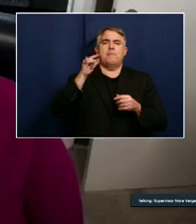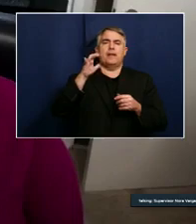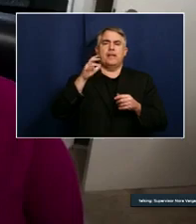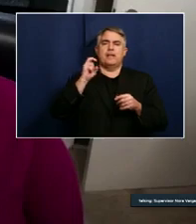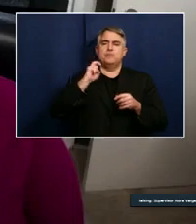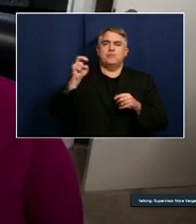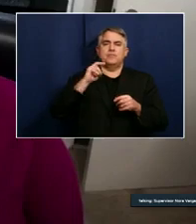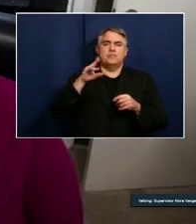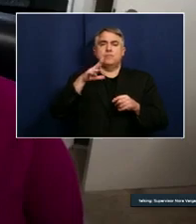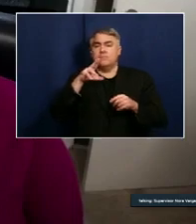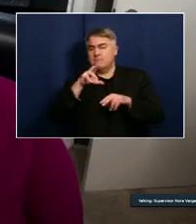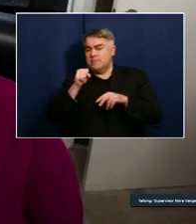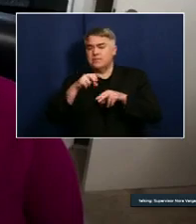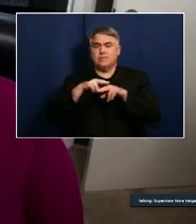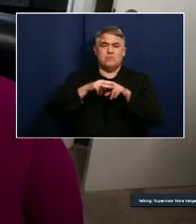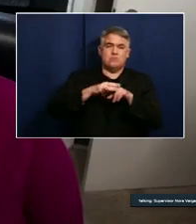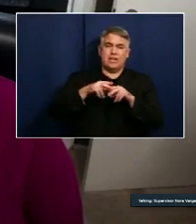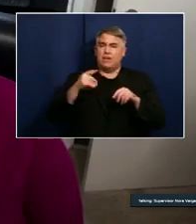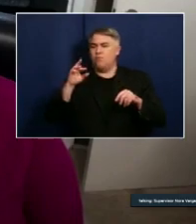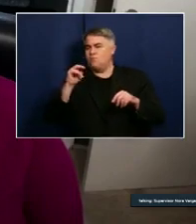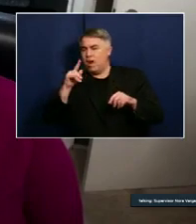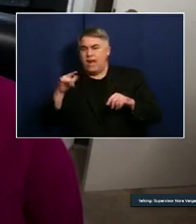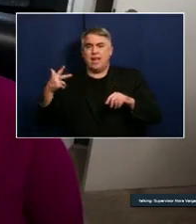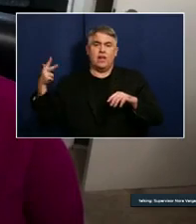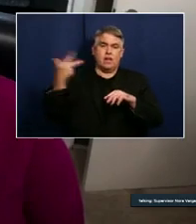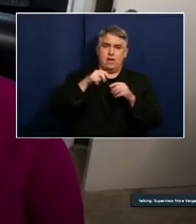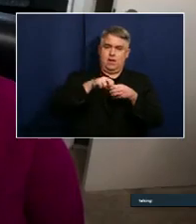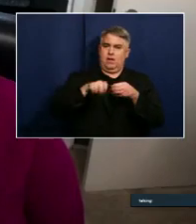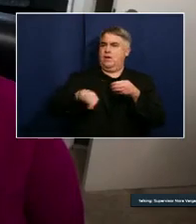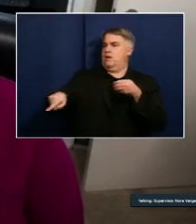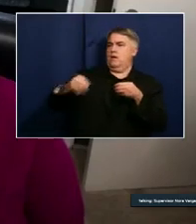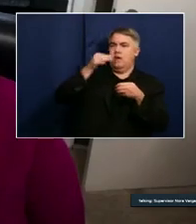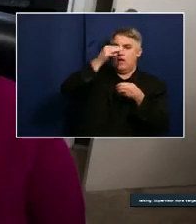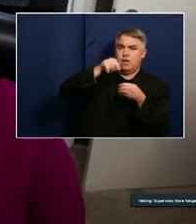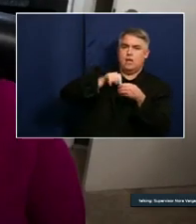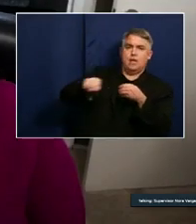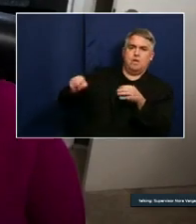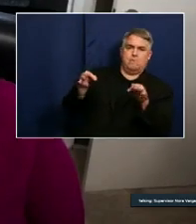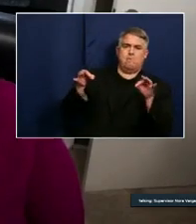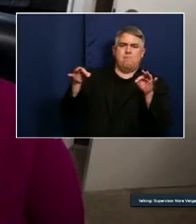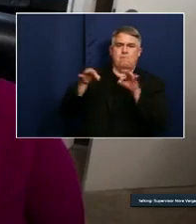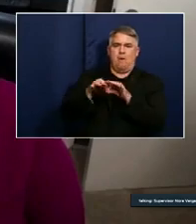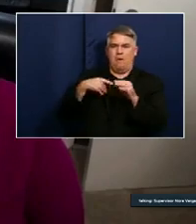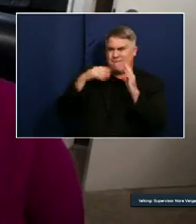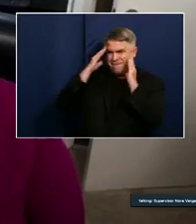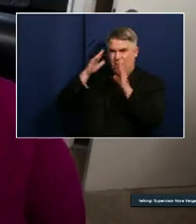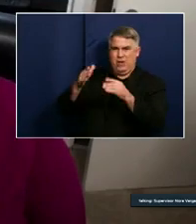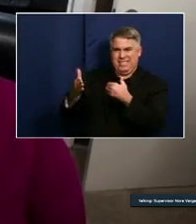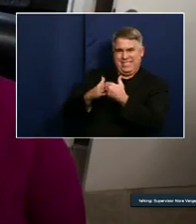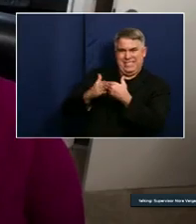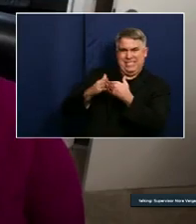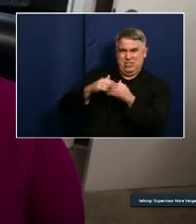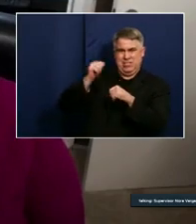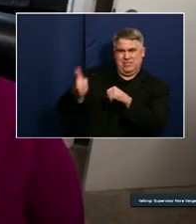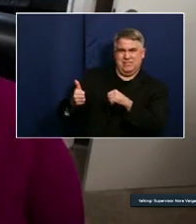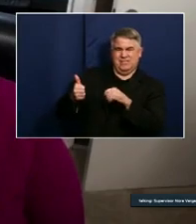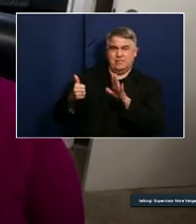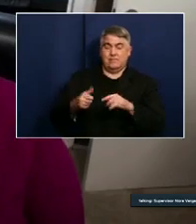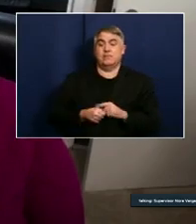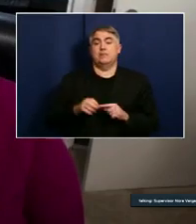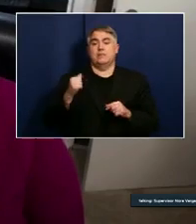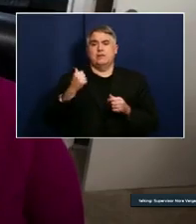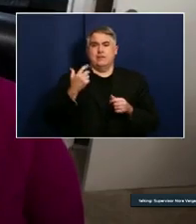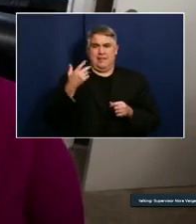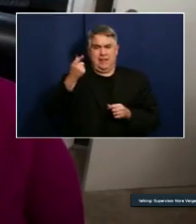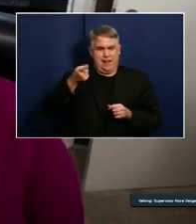bus as a means of transportation, and the proximity of these spots to public transit is critical. Last week, we announced that we